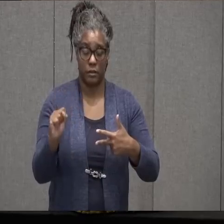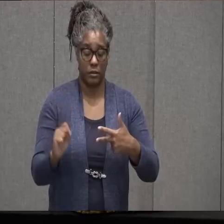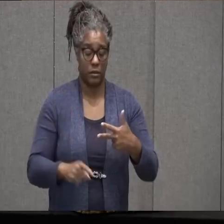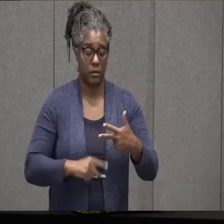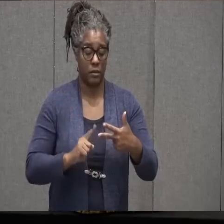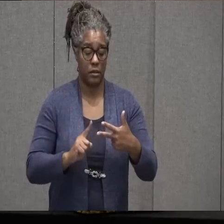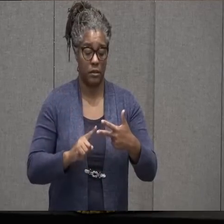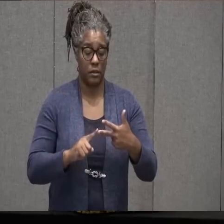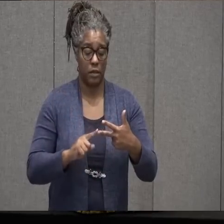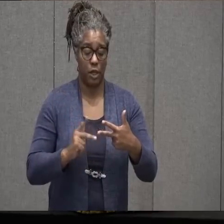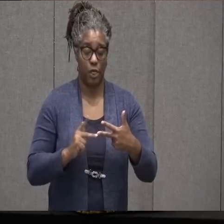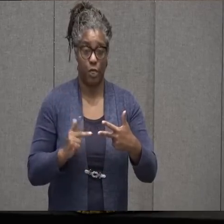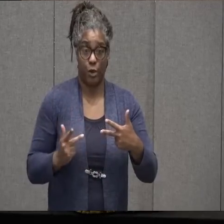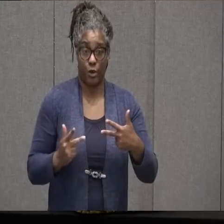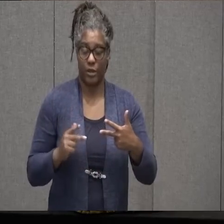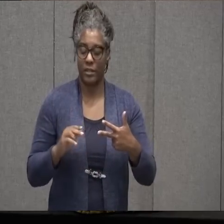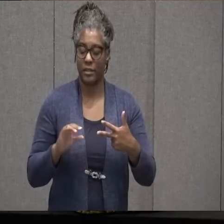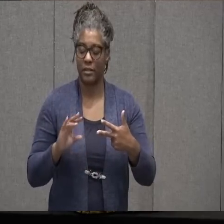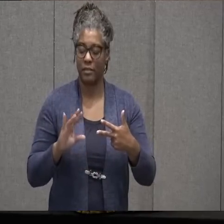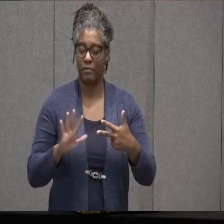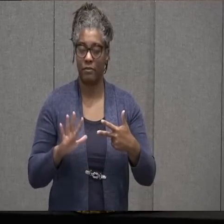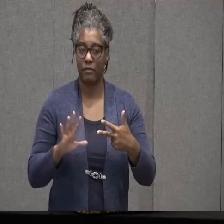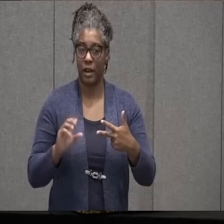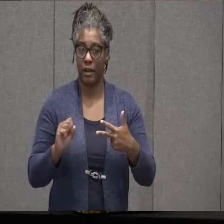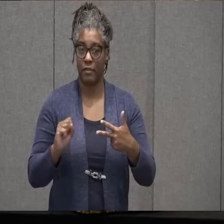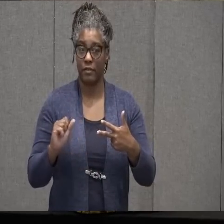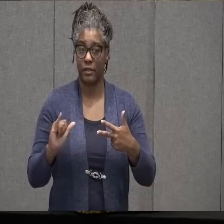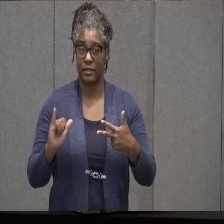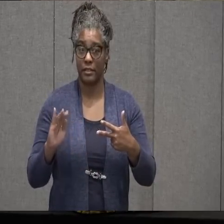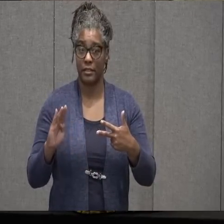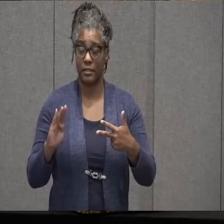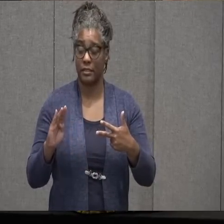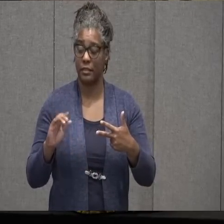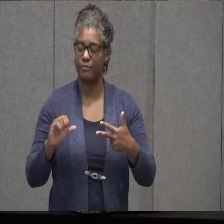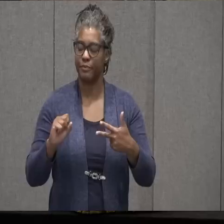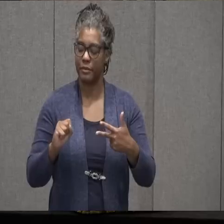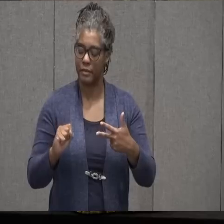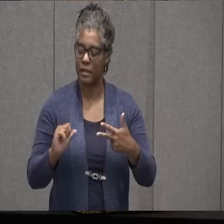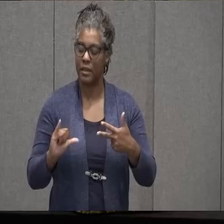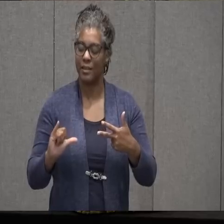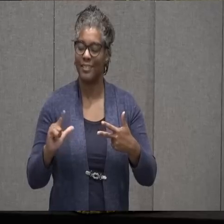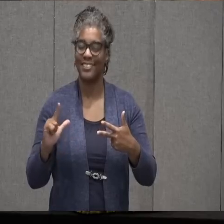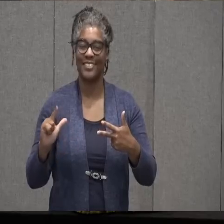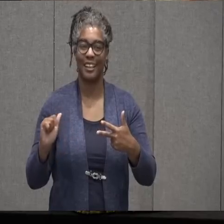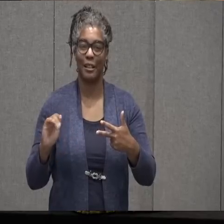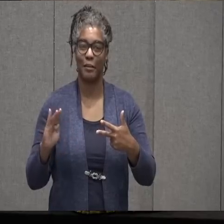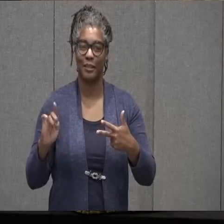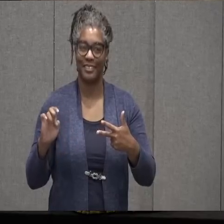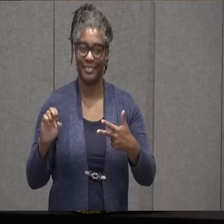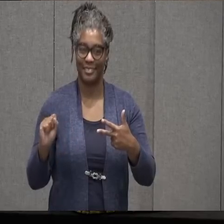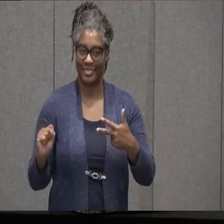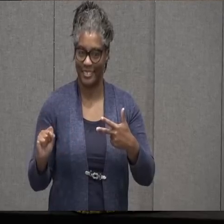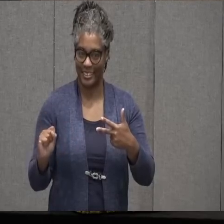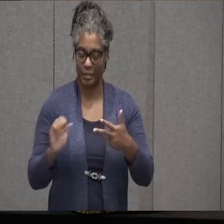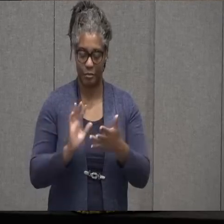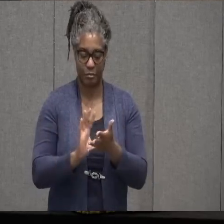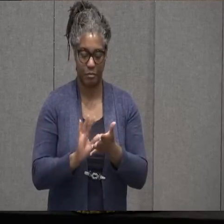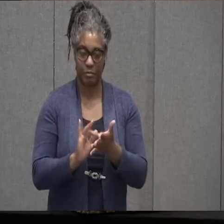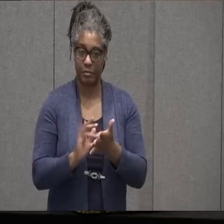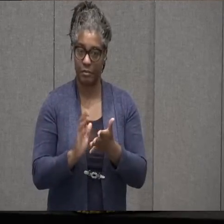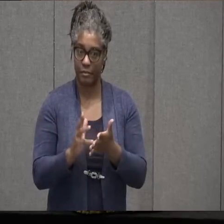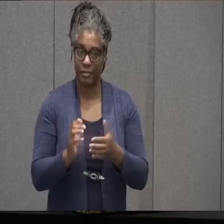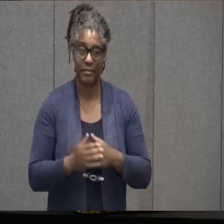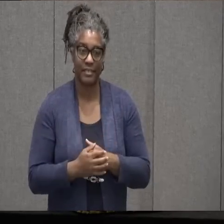5 syllables. So you can see, even if you don't like poetry, or you don't think you can write it, most of us can come up